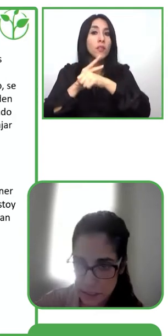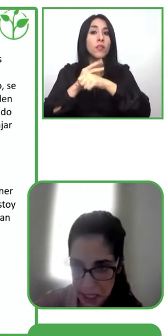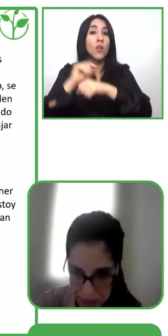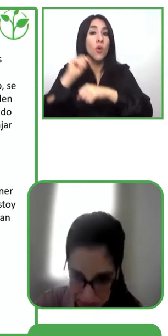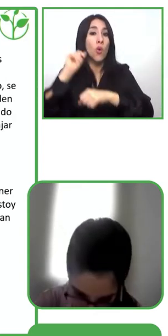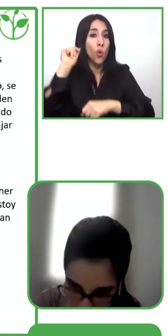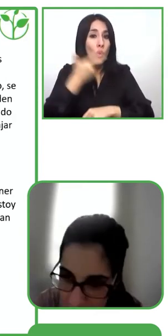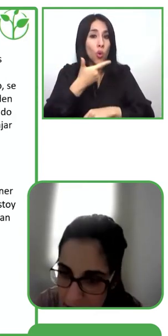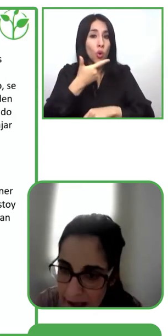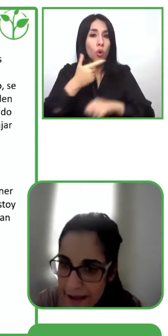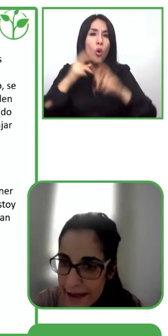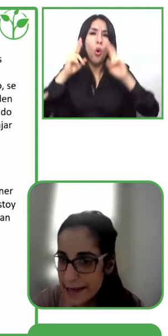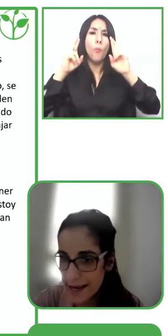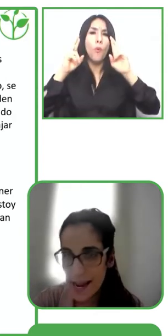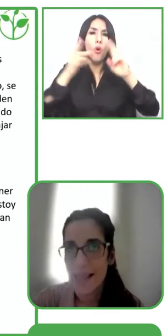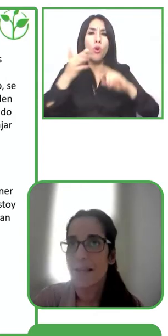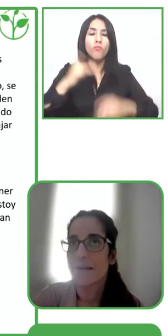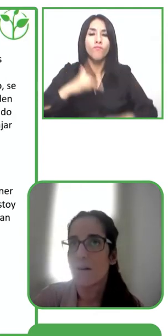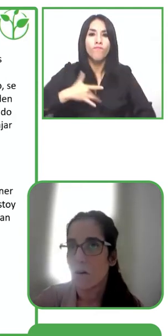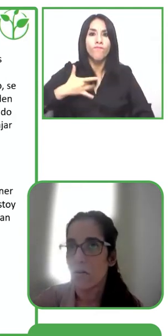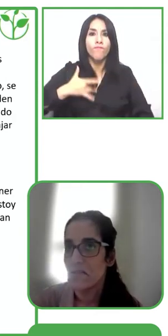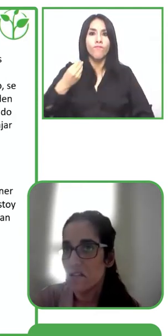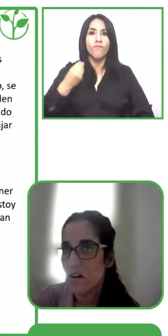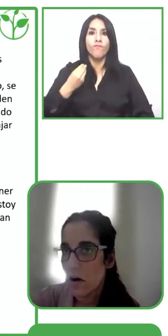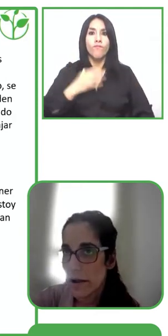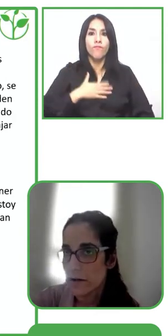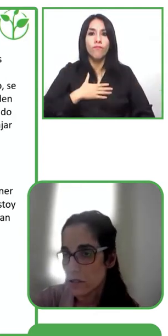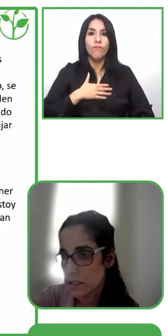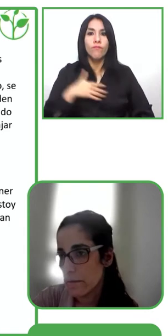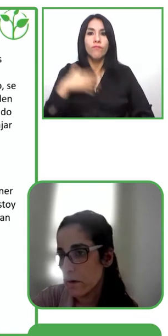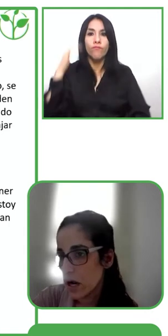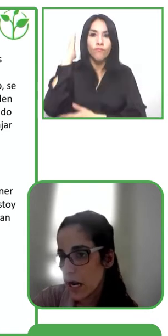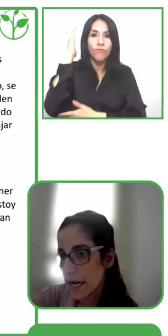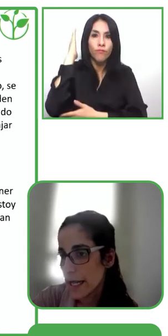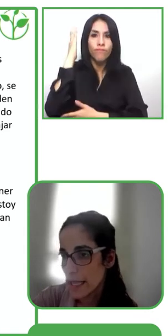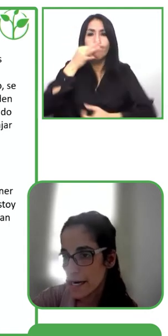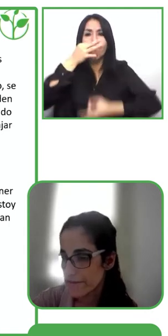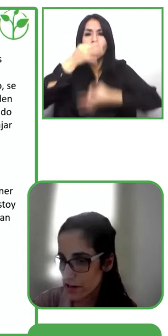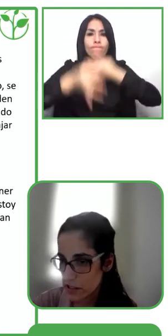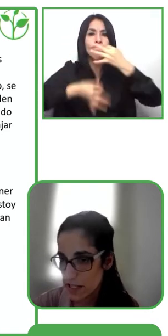and hopefully you liked my presentation.